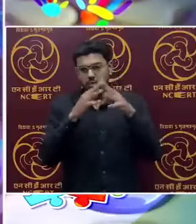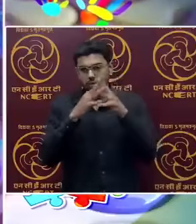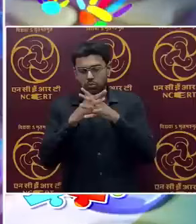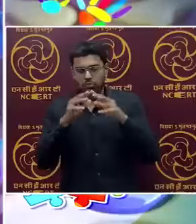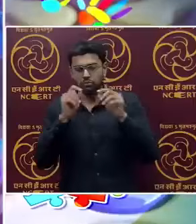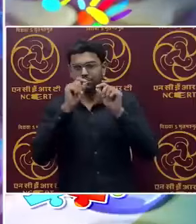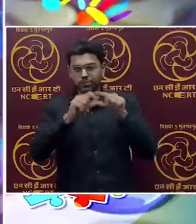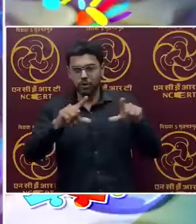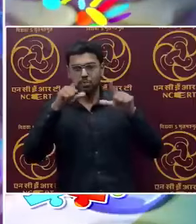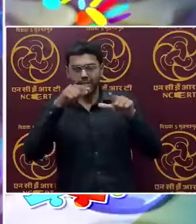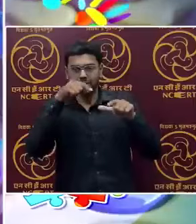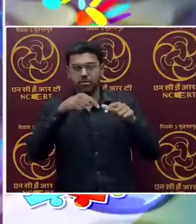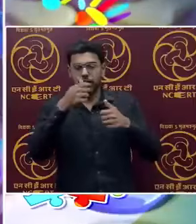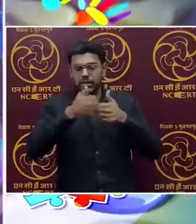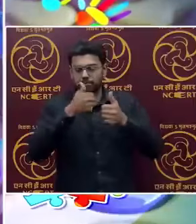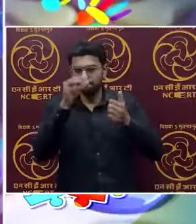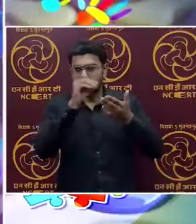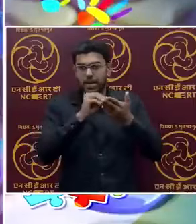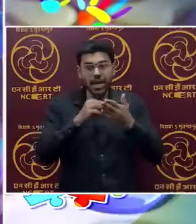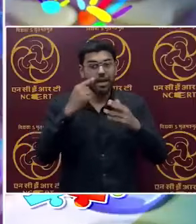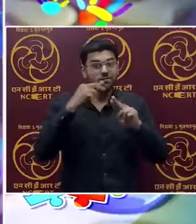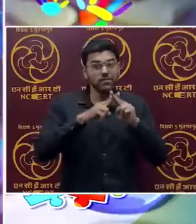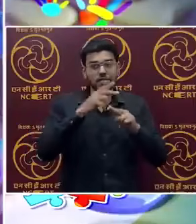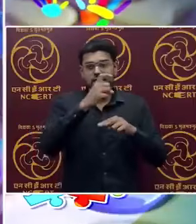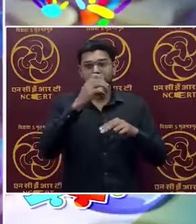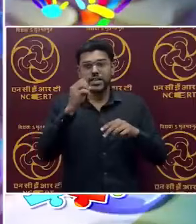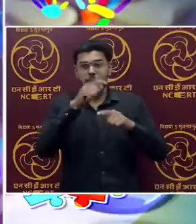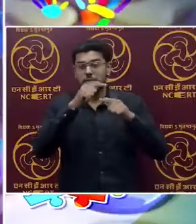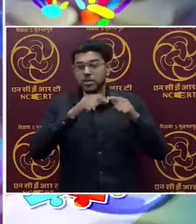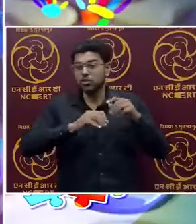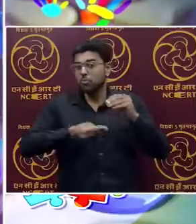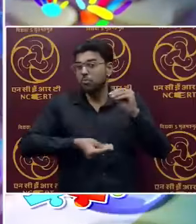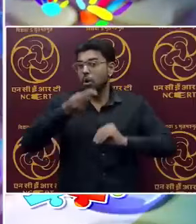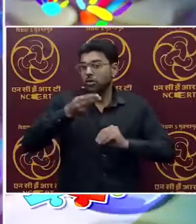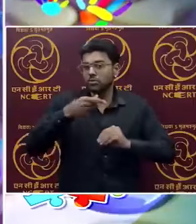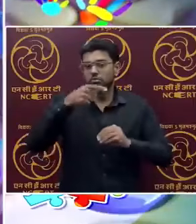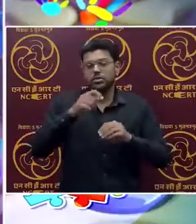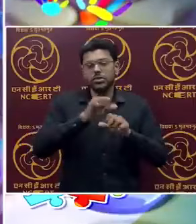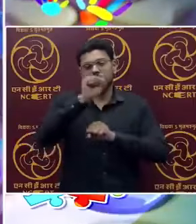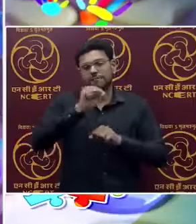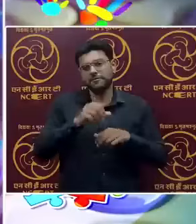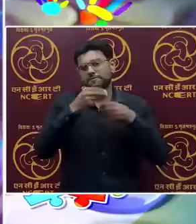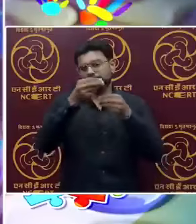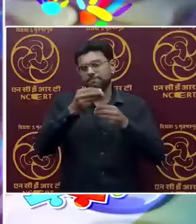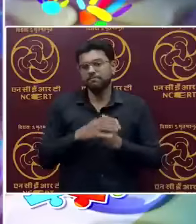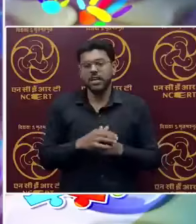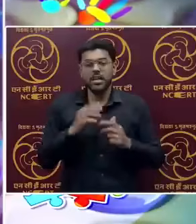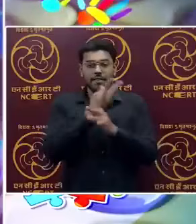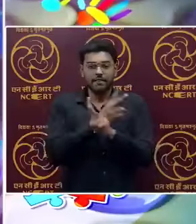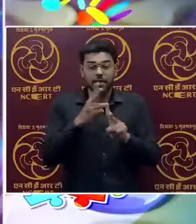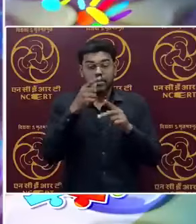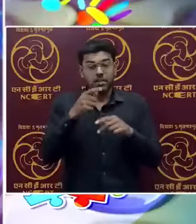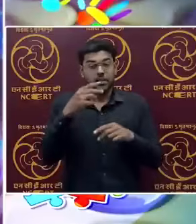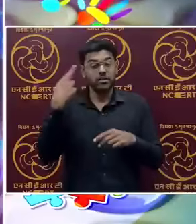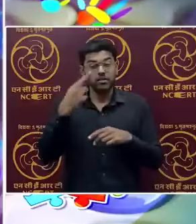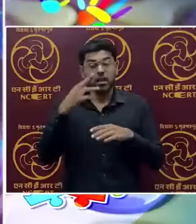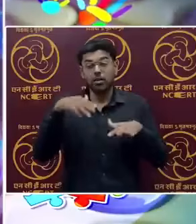and you score more than 70%, you will be granted a certificate. For that, you need to watch all our live sessions very